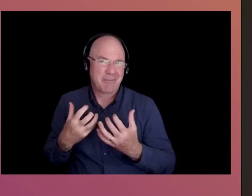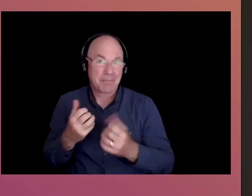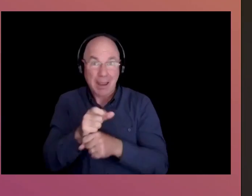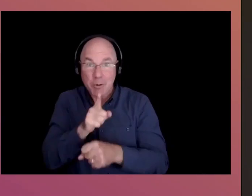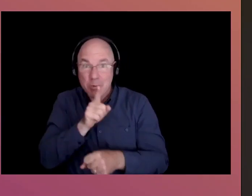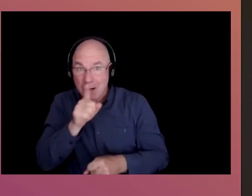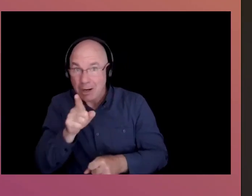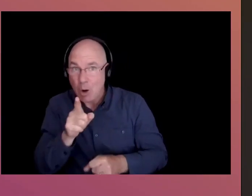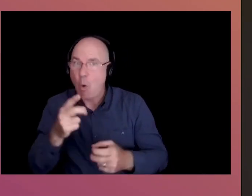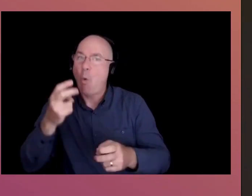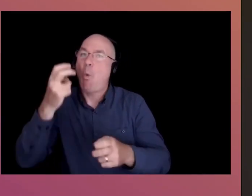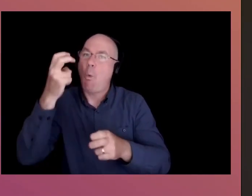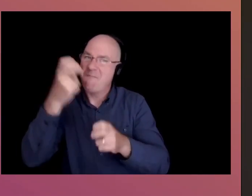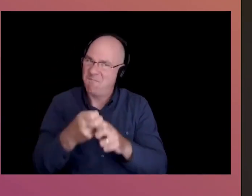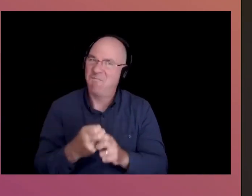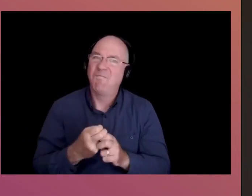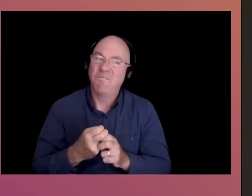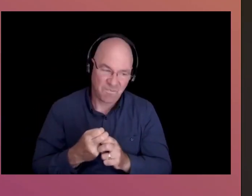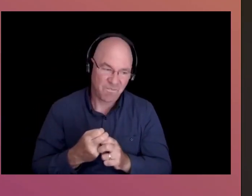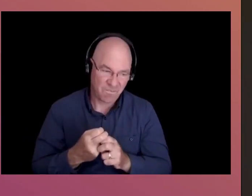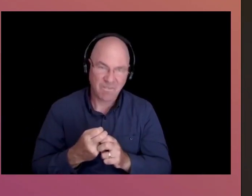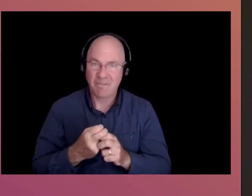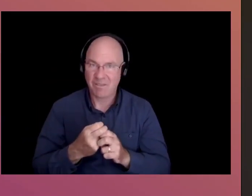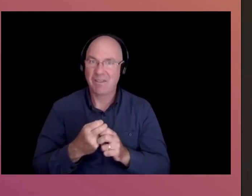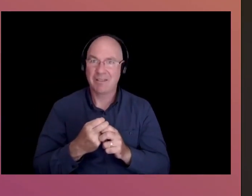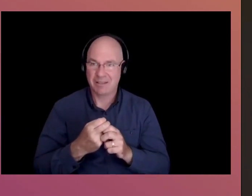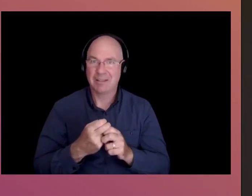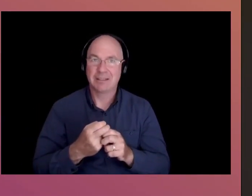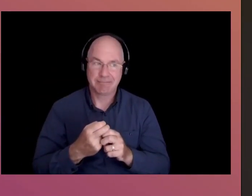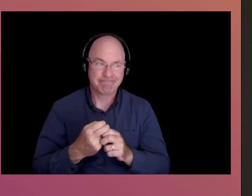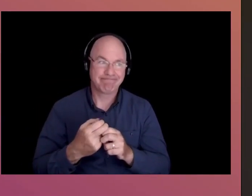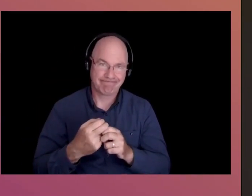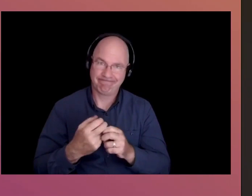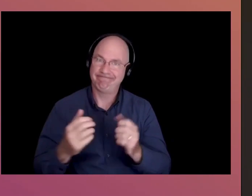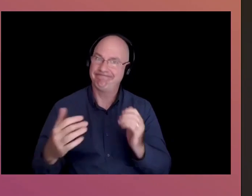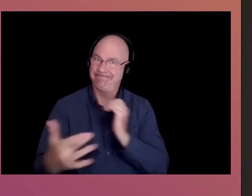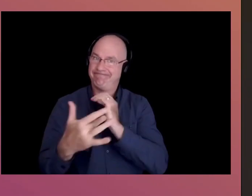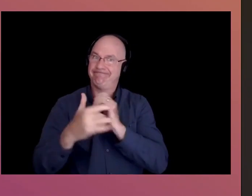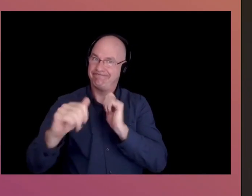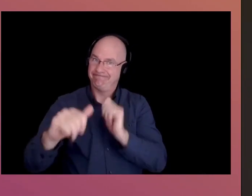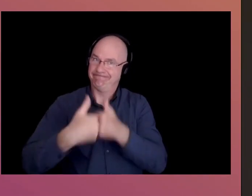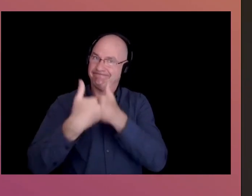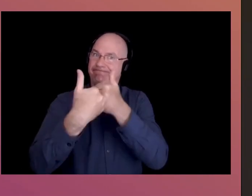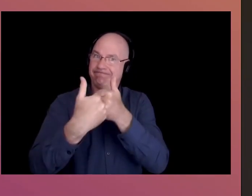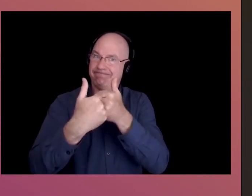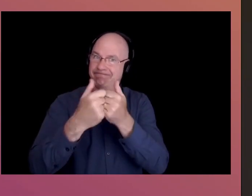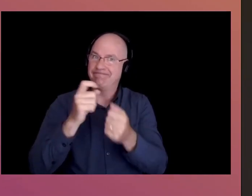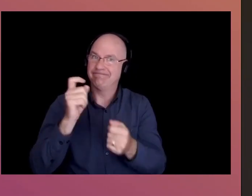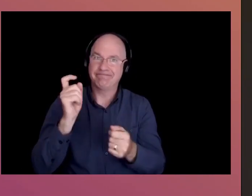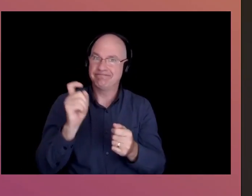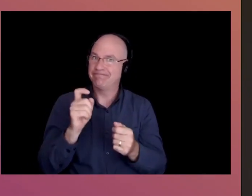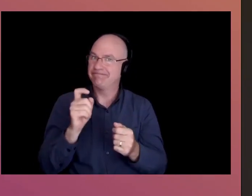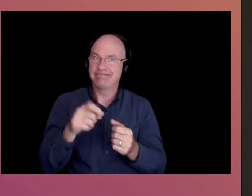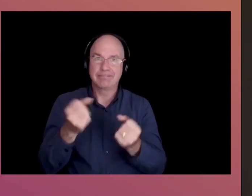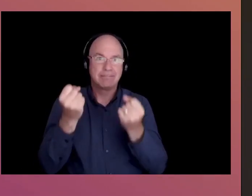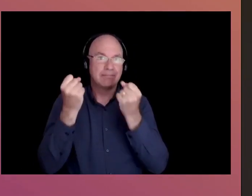more difficult. And we need, of course, a lot of technical challenges. We have to tackle with a lot of technical